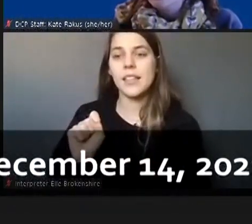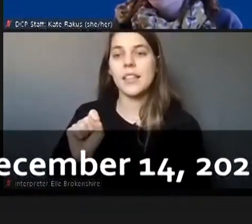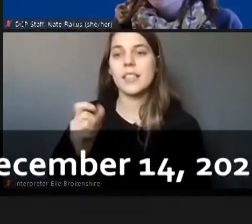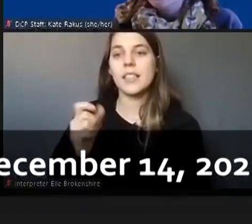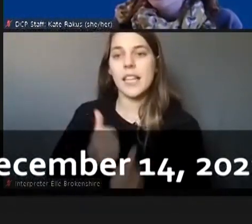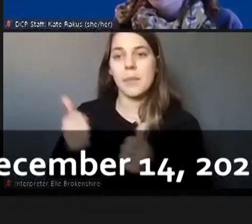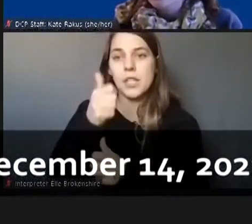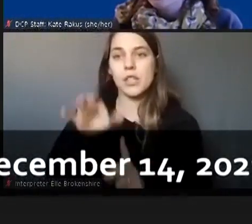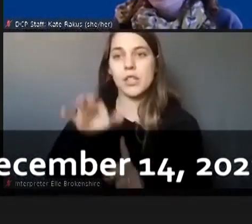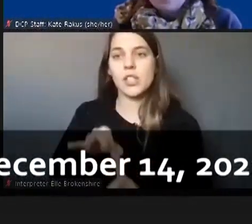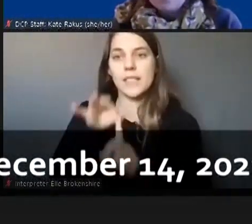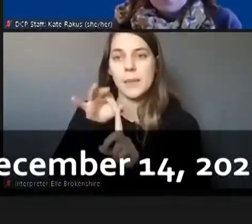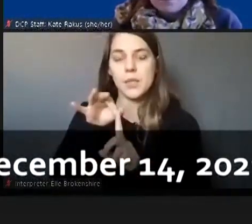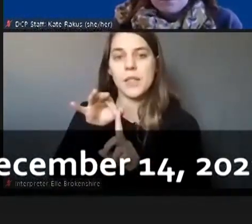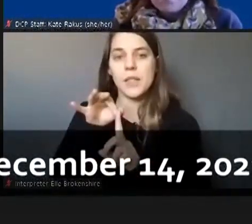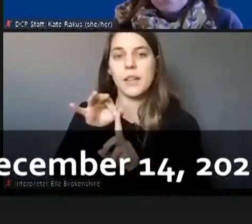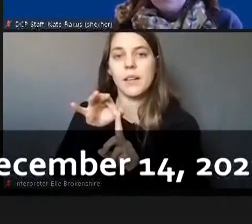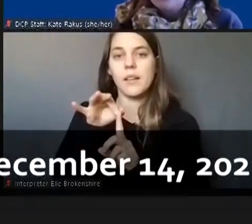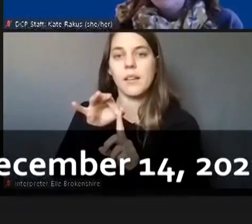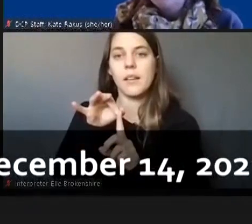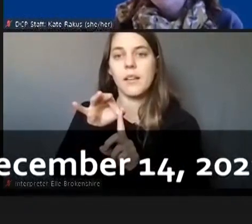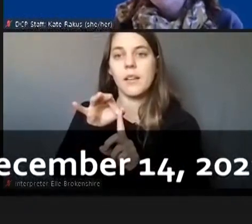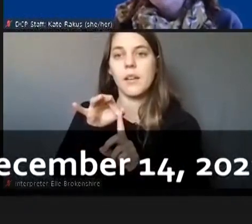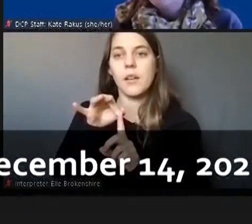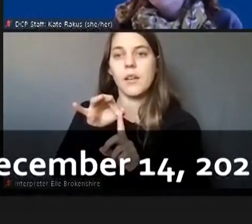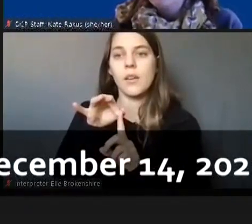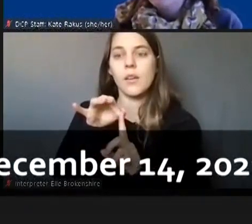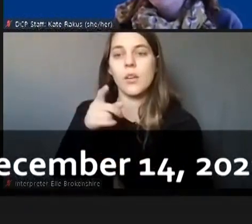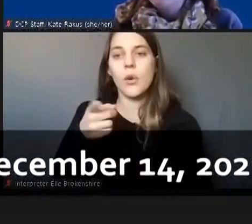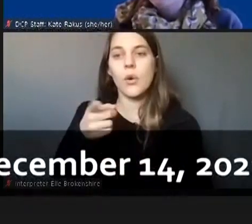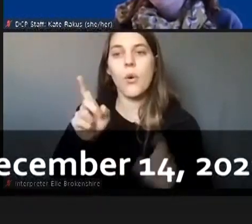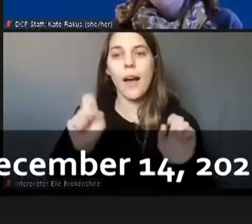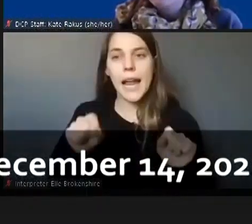exception, you are able to